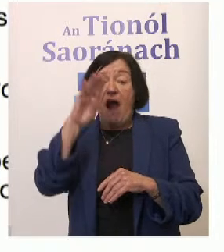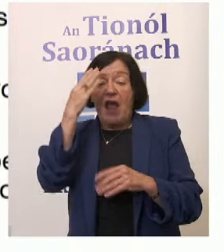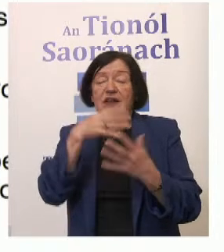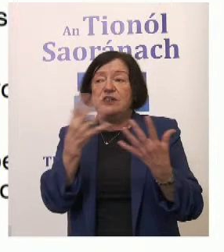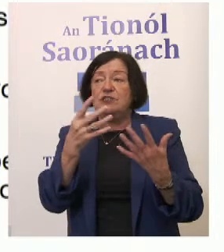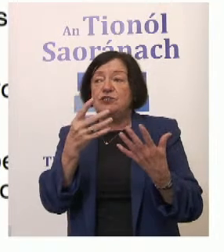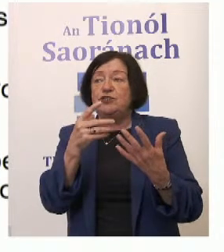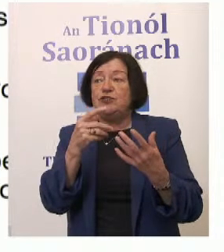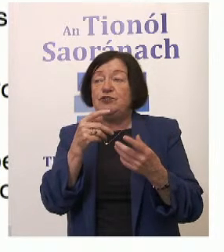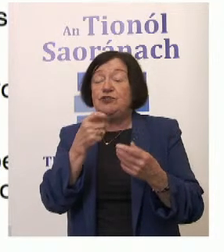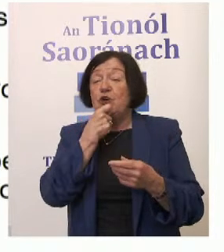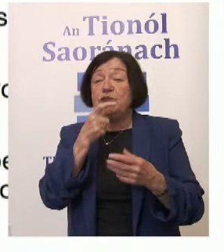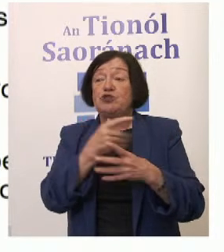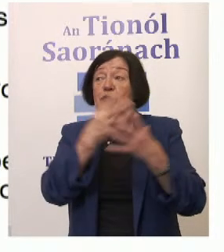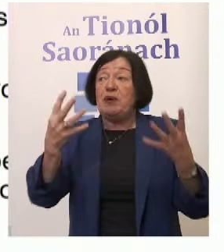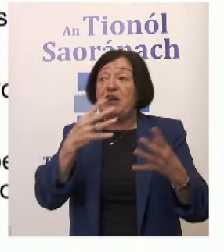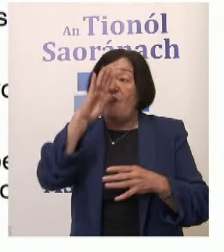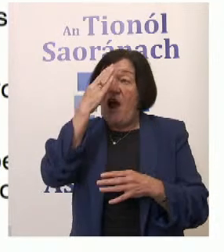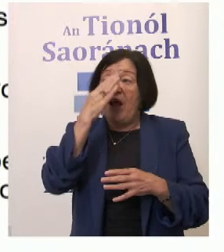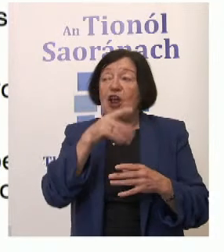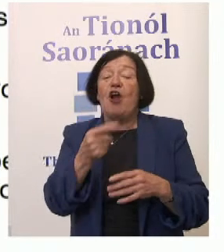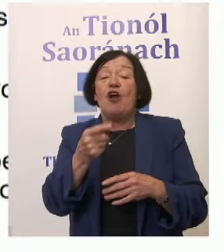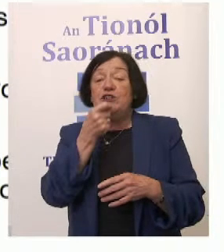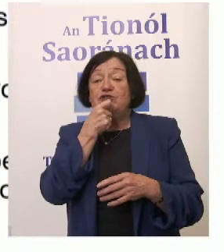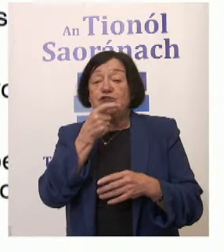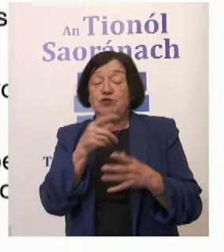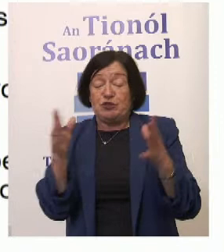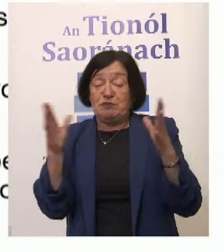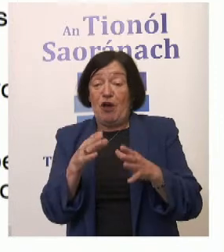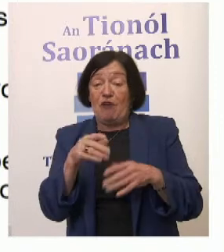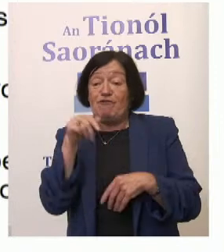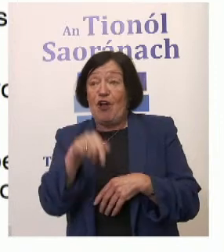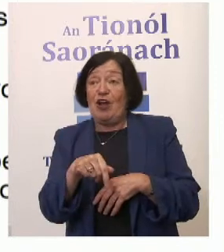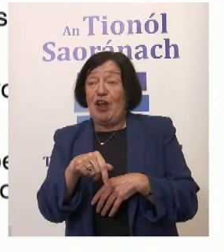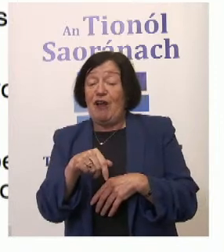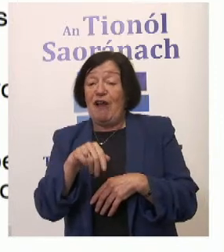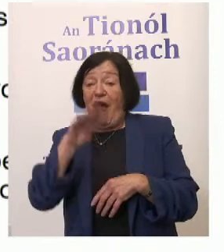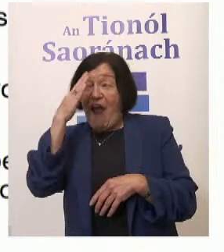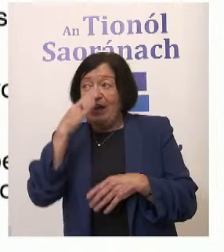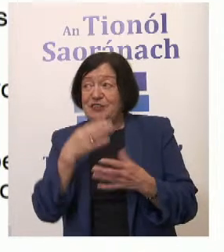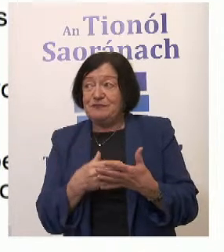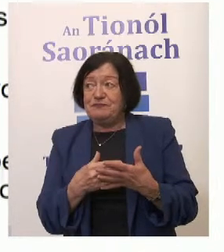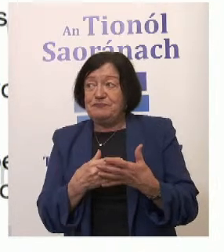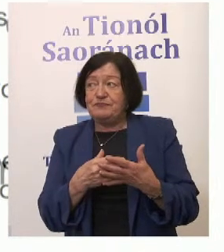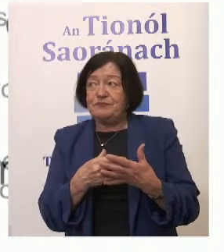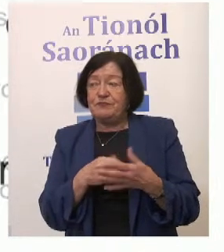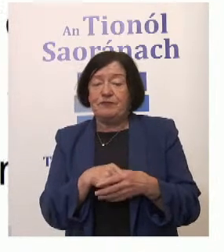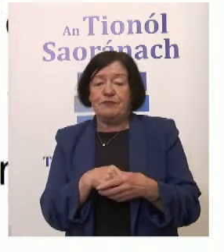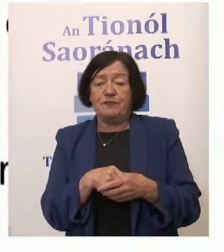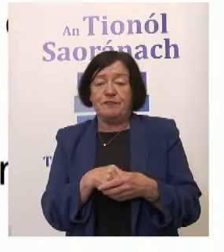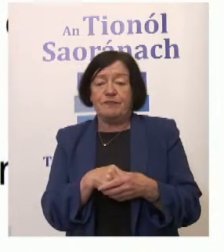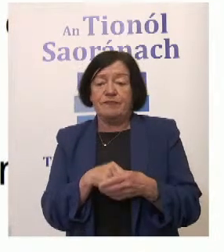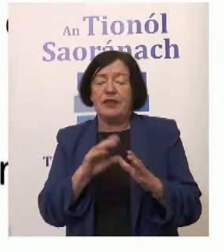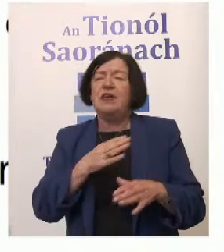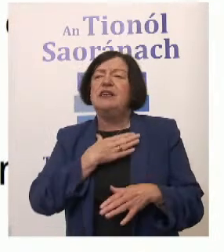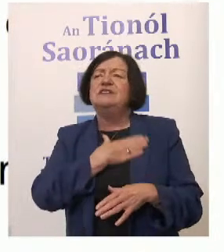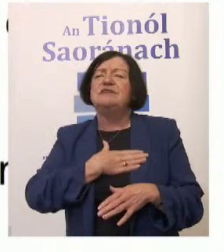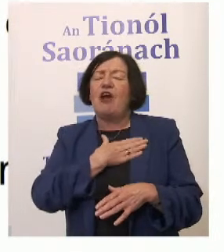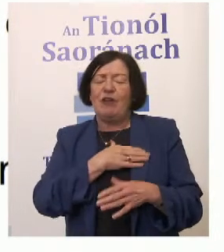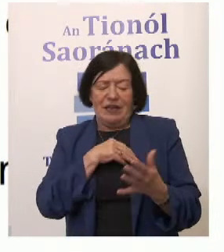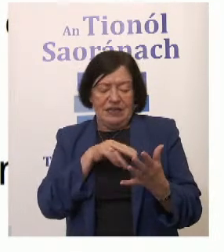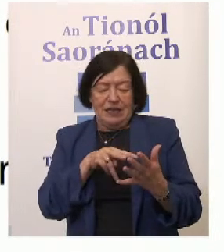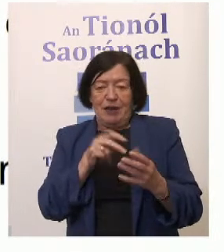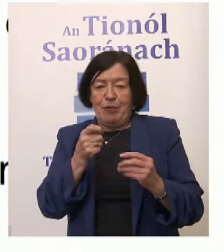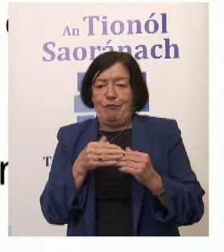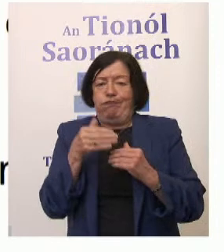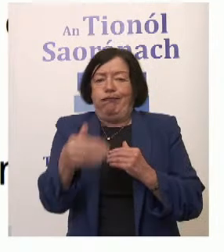Dublin is too big for Ireland or Ireland is too small for Dublin, but it's just a huge part. Sorry, I skipped ahead